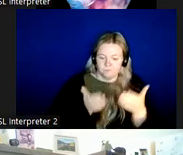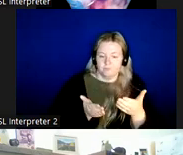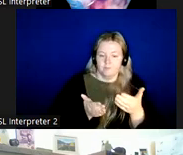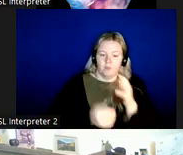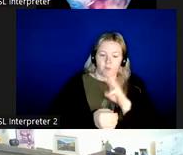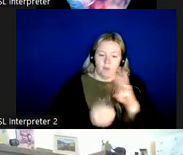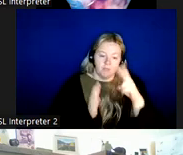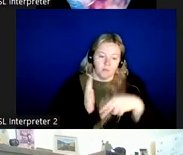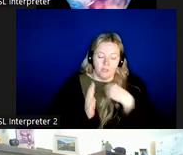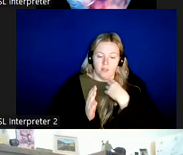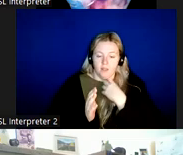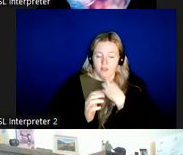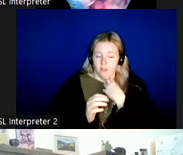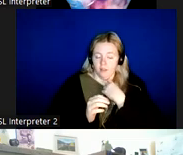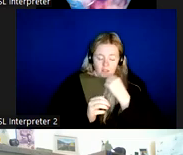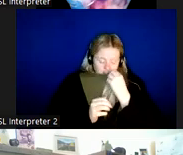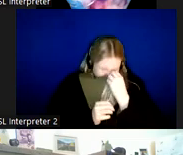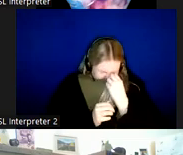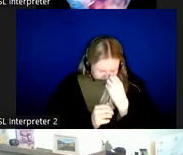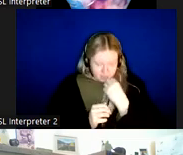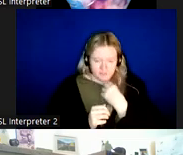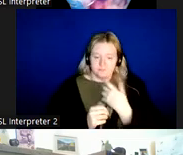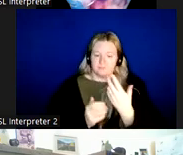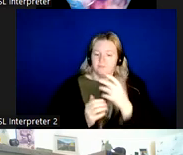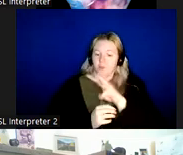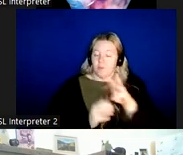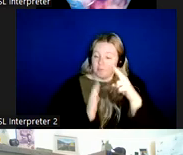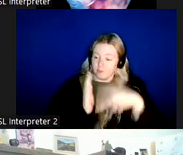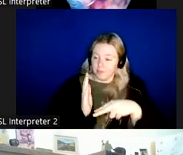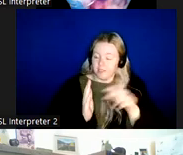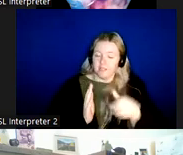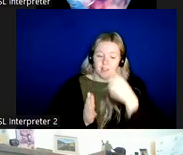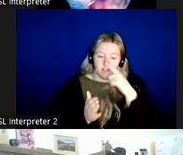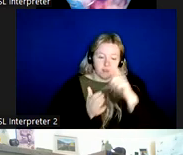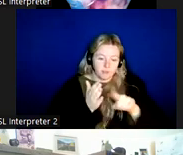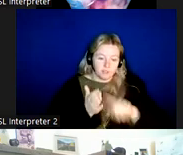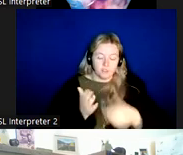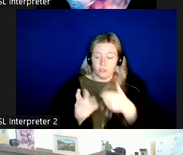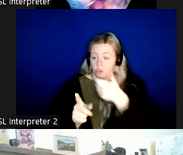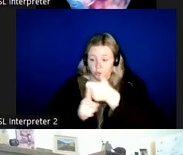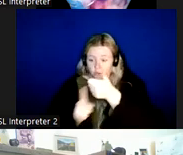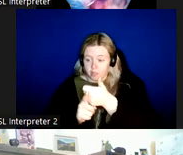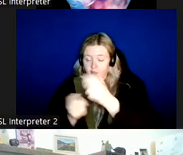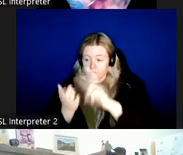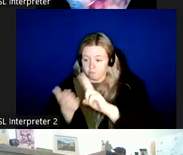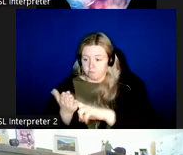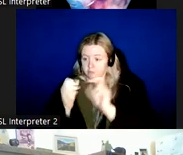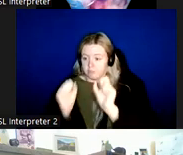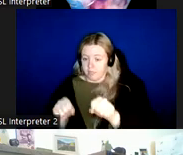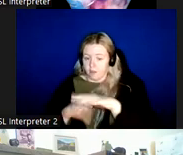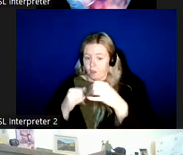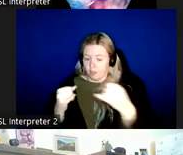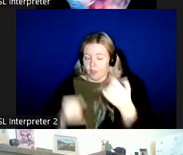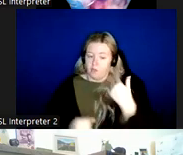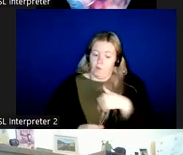research. So we're able to help connect you with them, and you can either self-register using the online registration